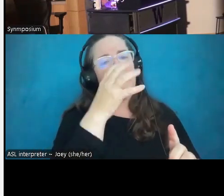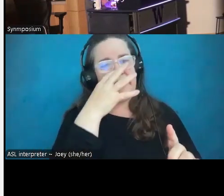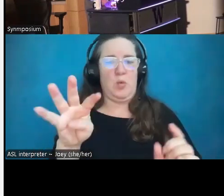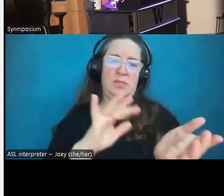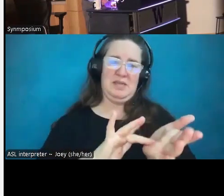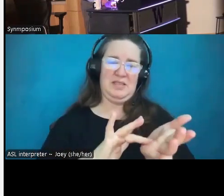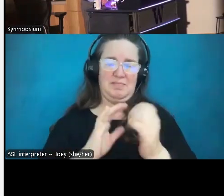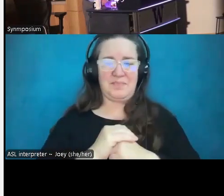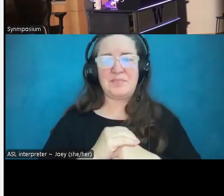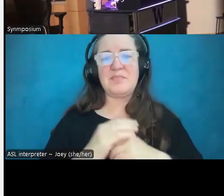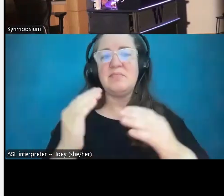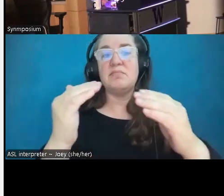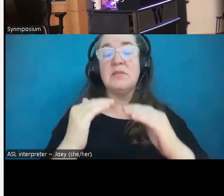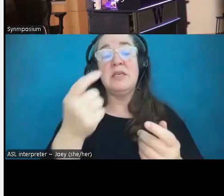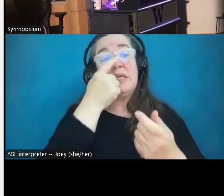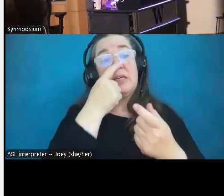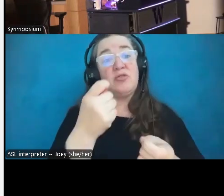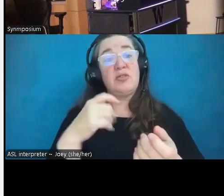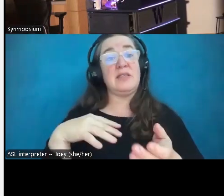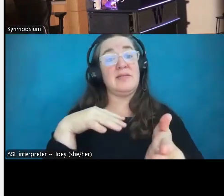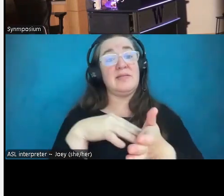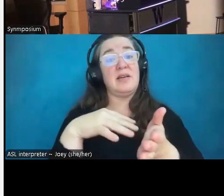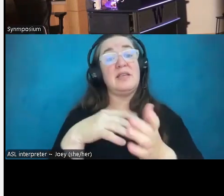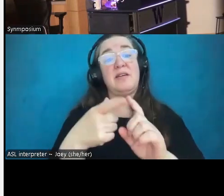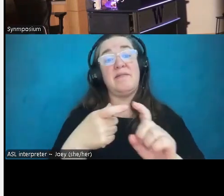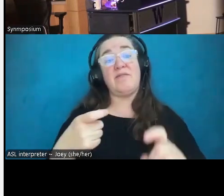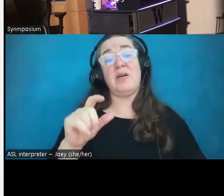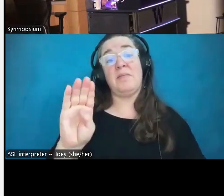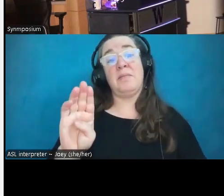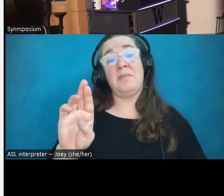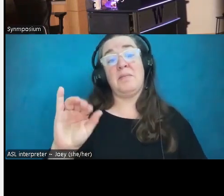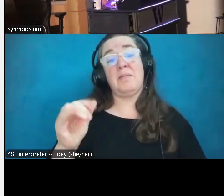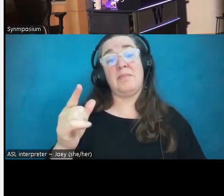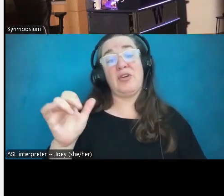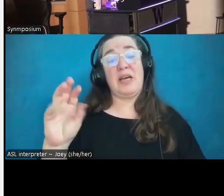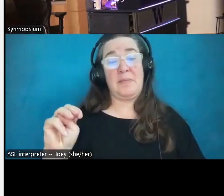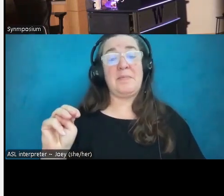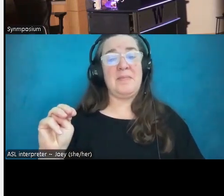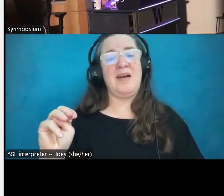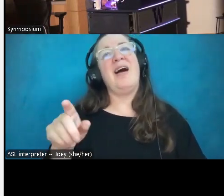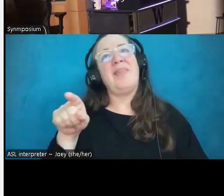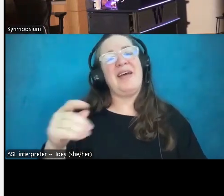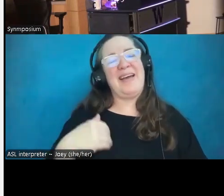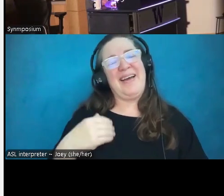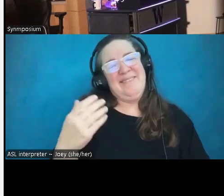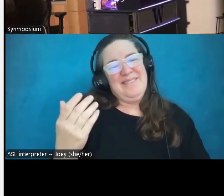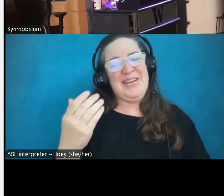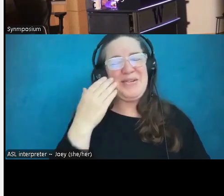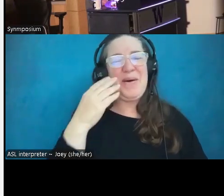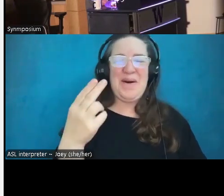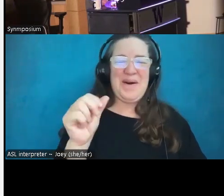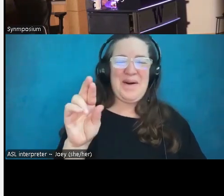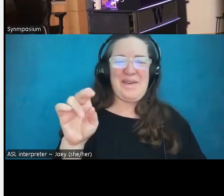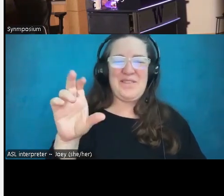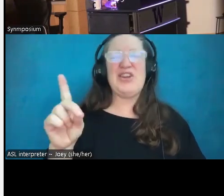This was an interesting study they did at the Brigham, where they're Harvard, so of course they have a dedicated post-COVID